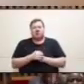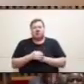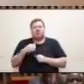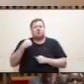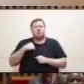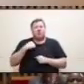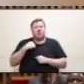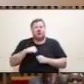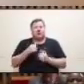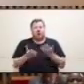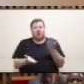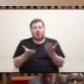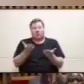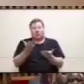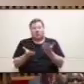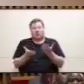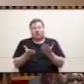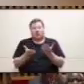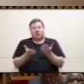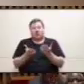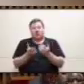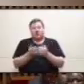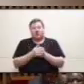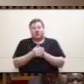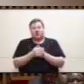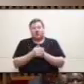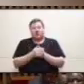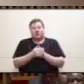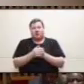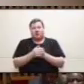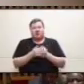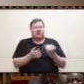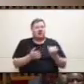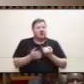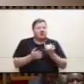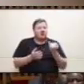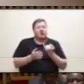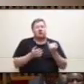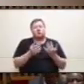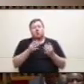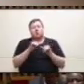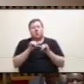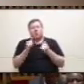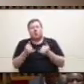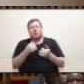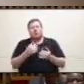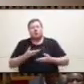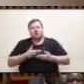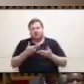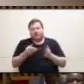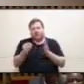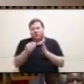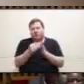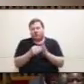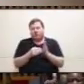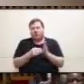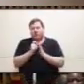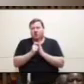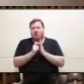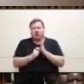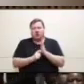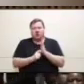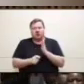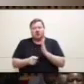that it does not knowingly appoint individuals already in its service. However, Auditor